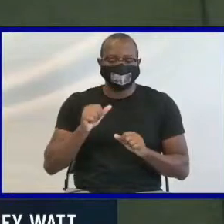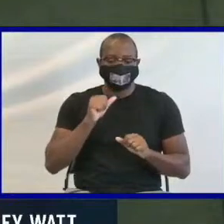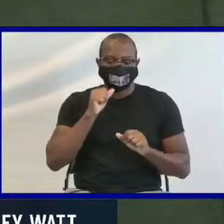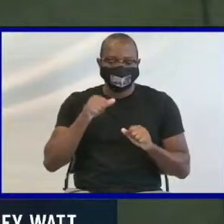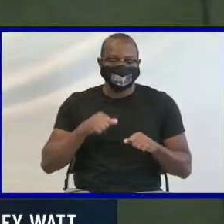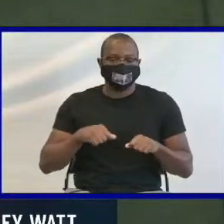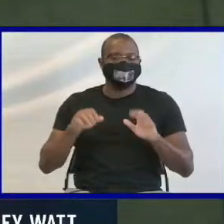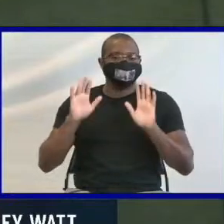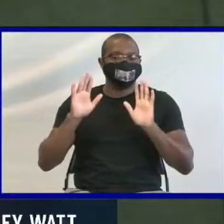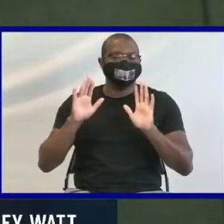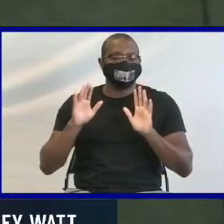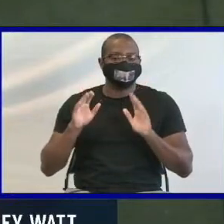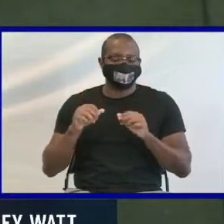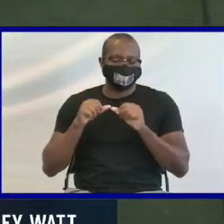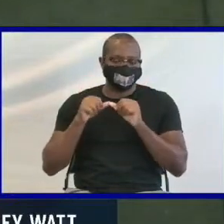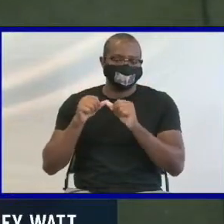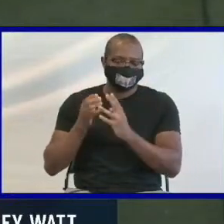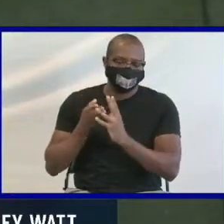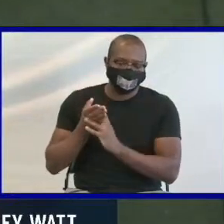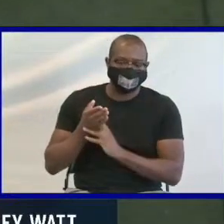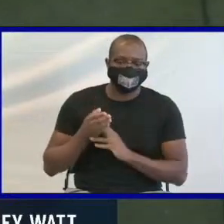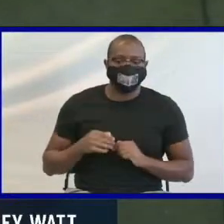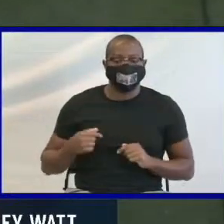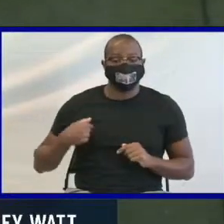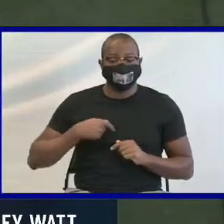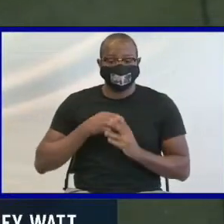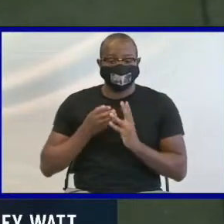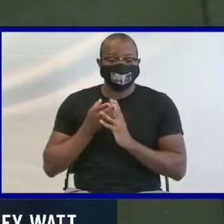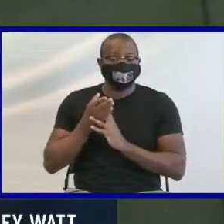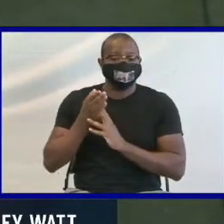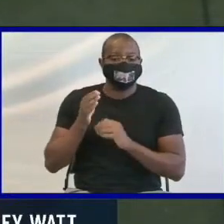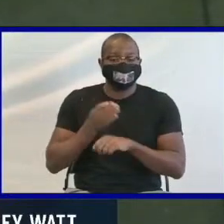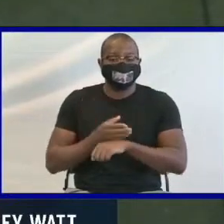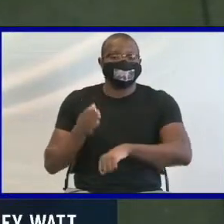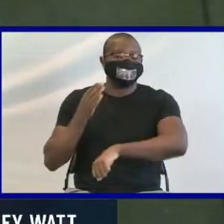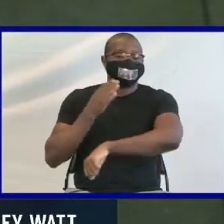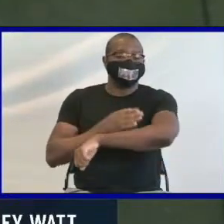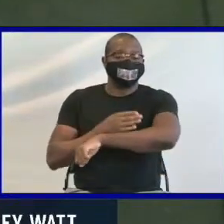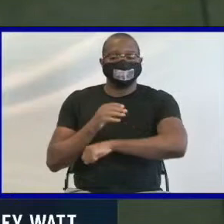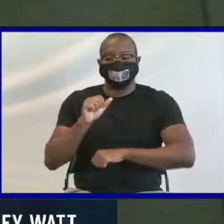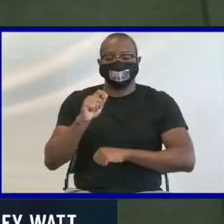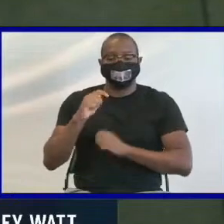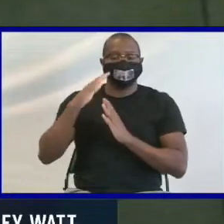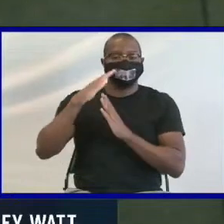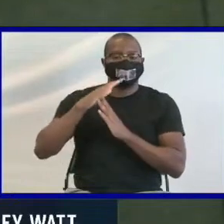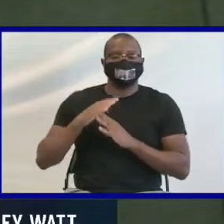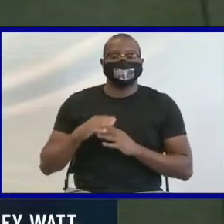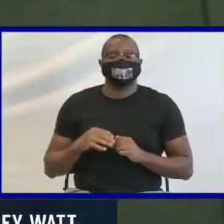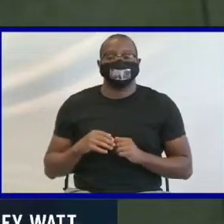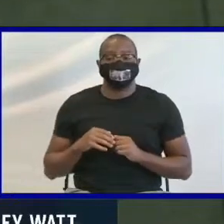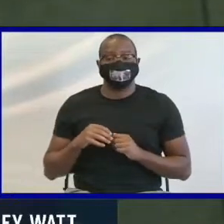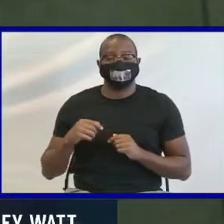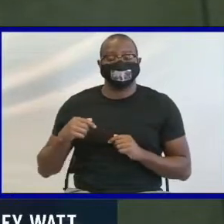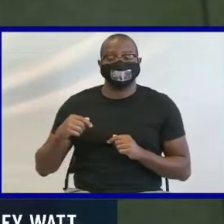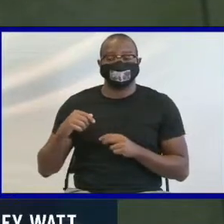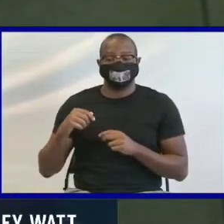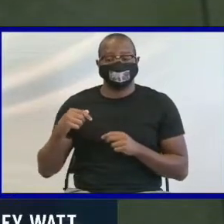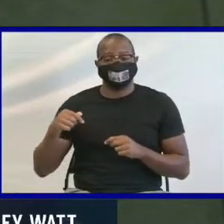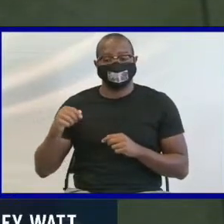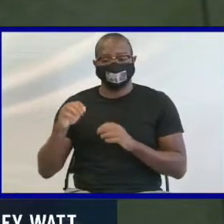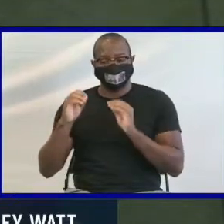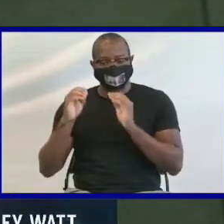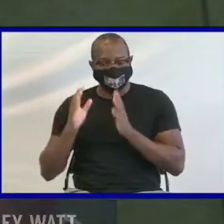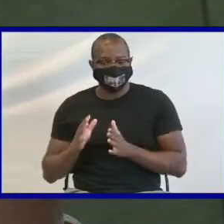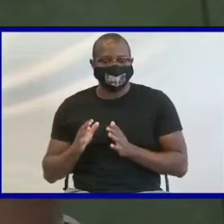planned. We have persevered and come out on top. But thanks to the hard work put in by our great